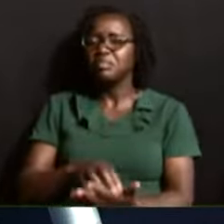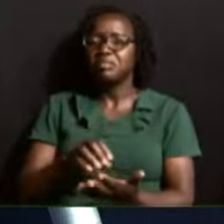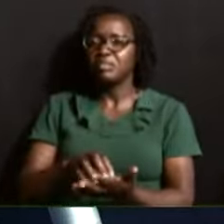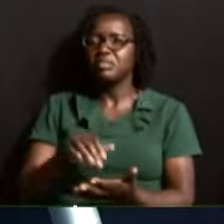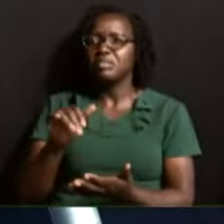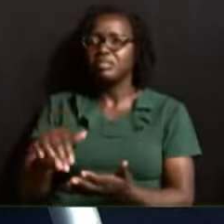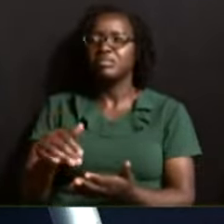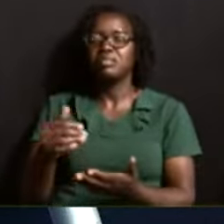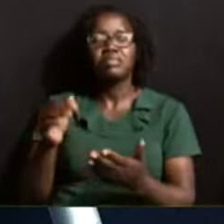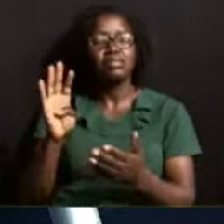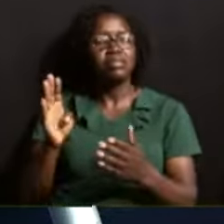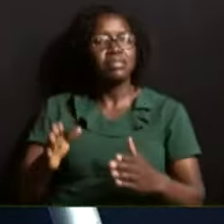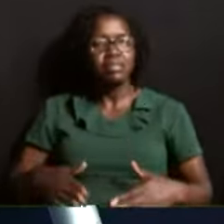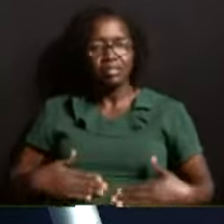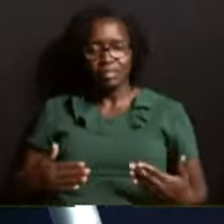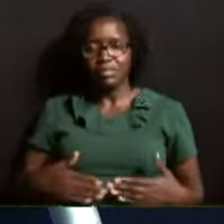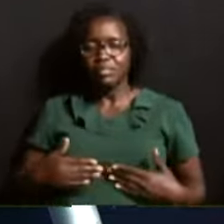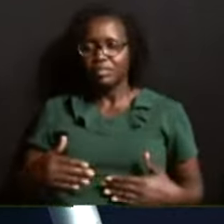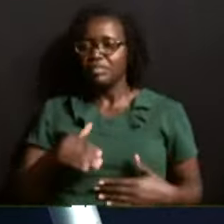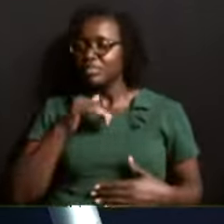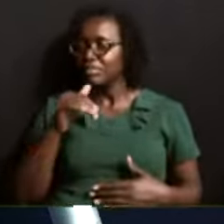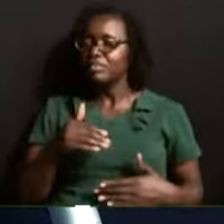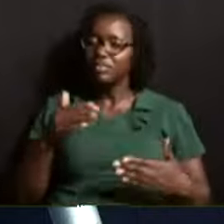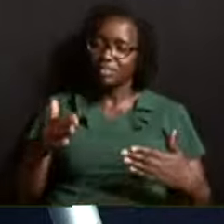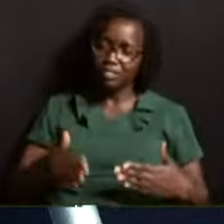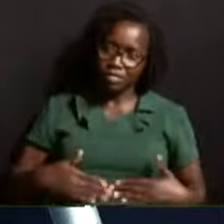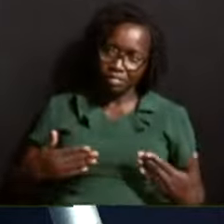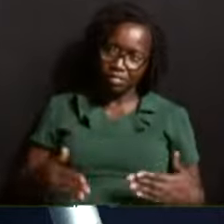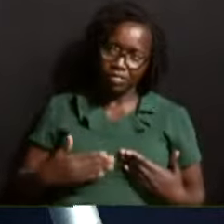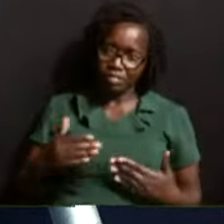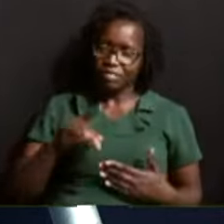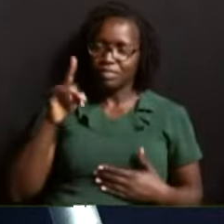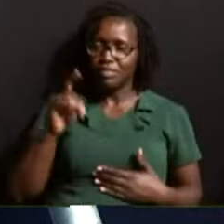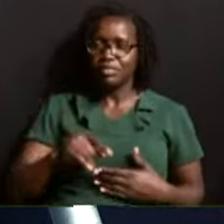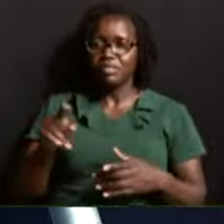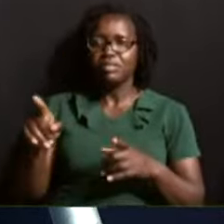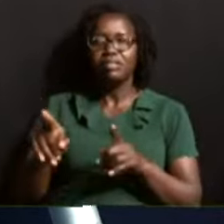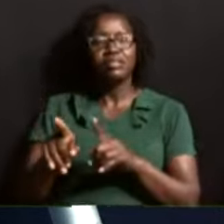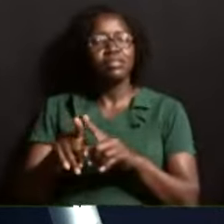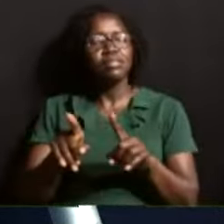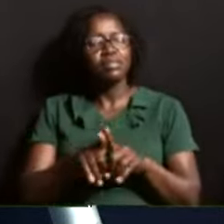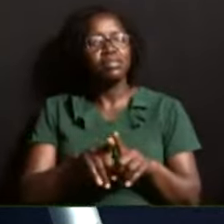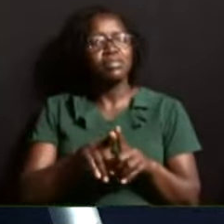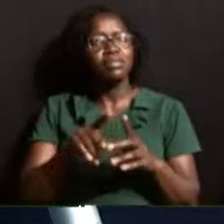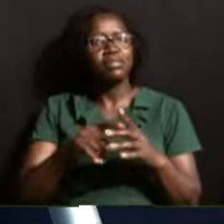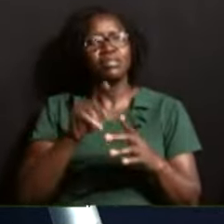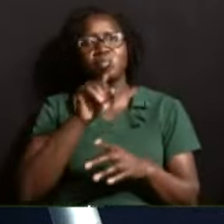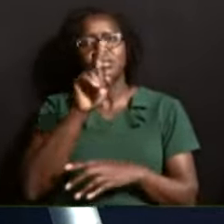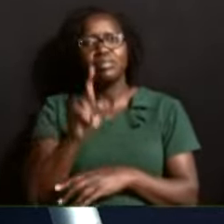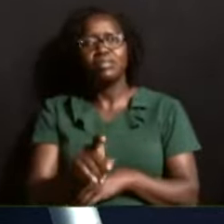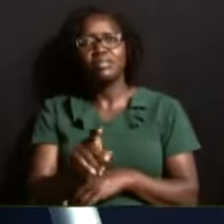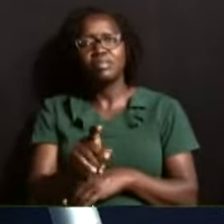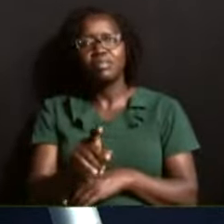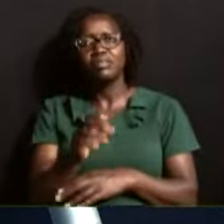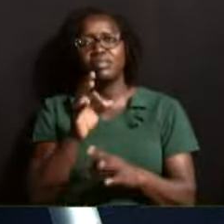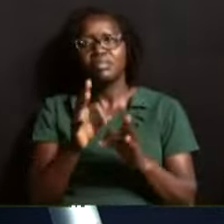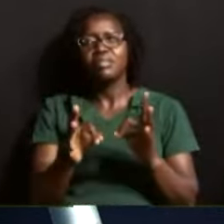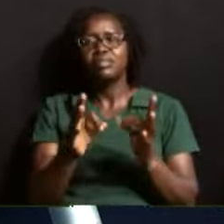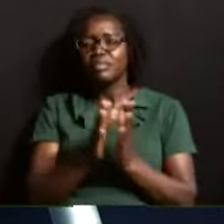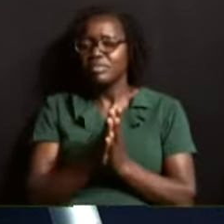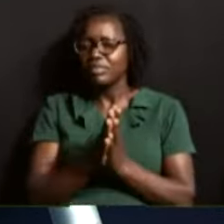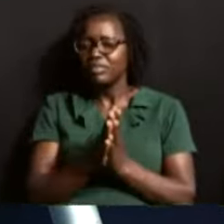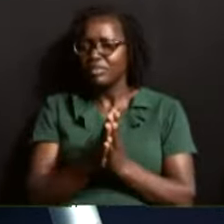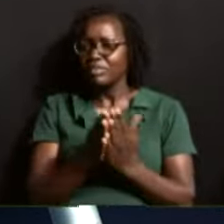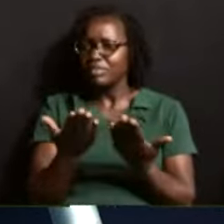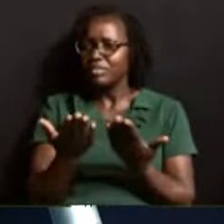be happy. You will not be happy. You must constantly ask the question, in this career, in